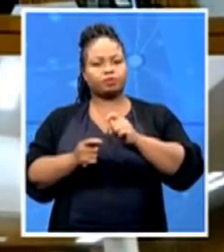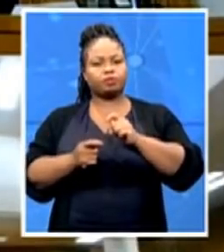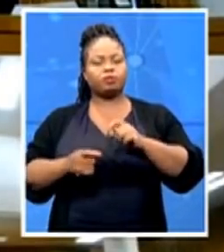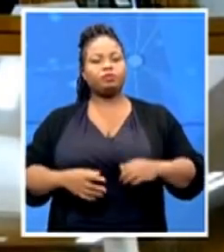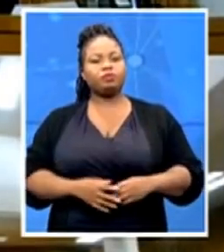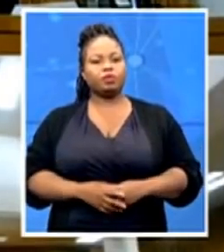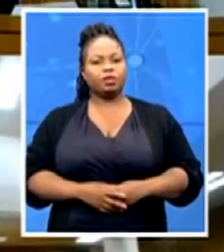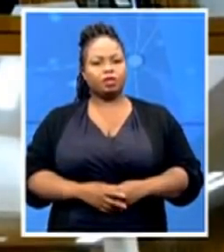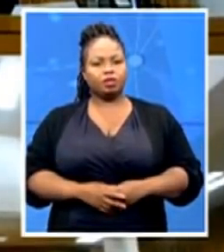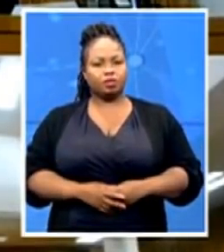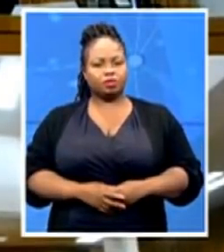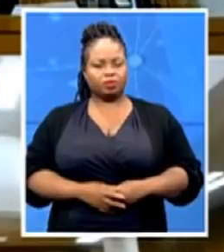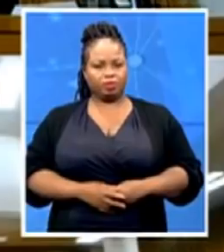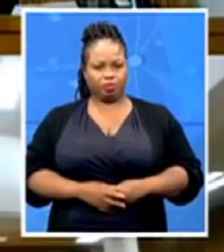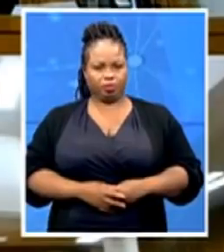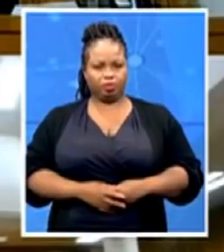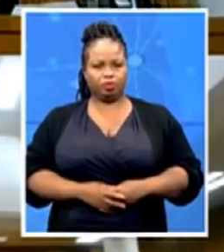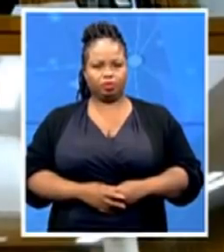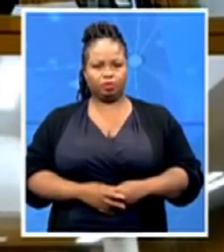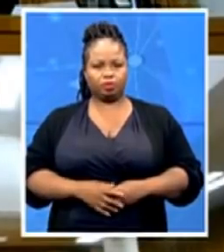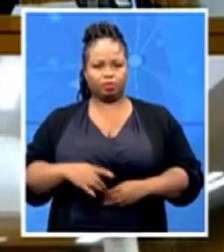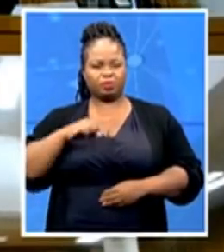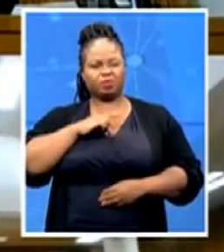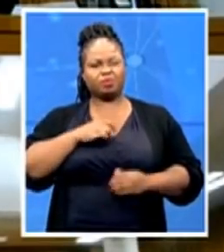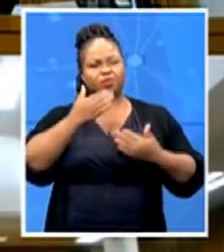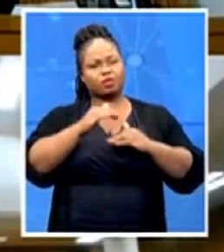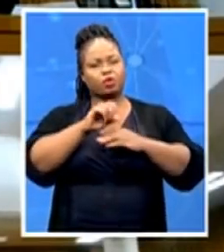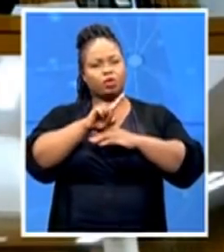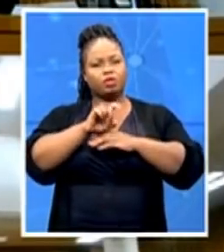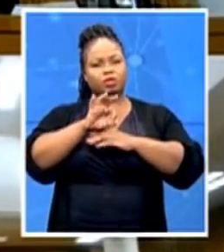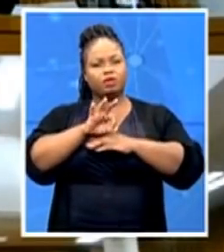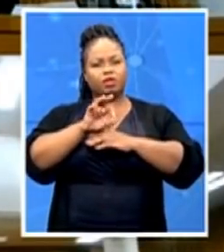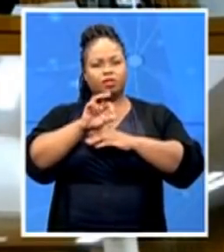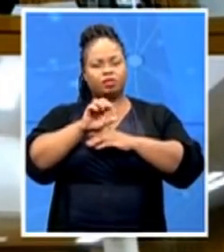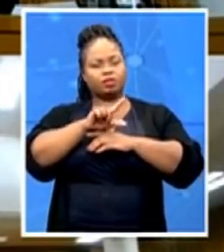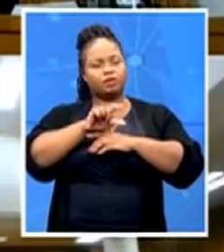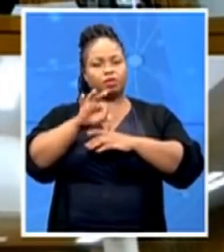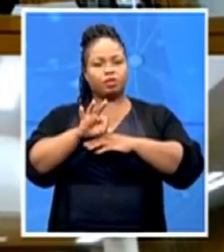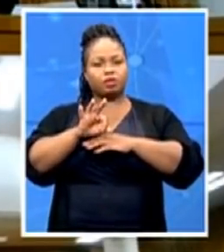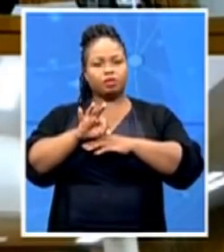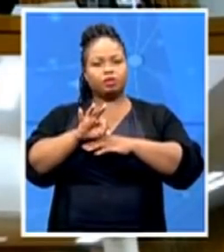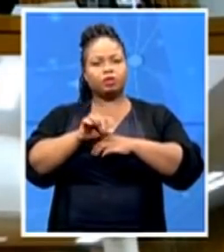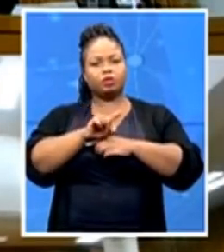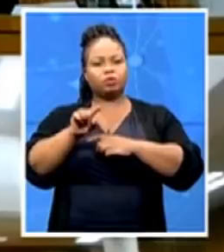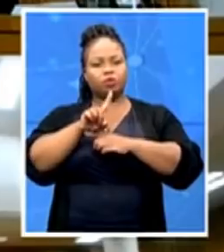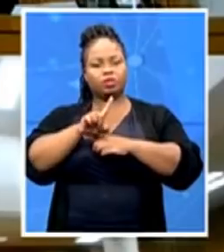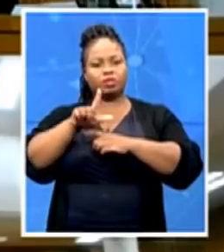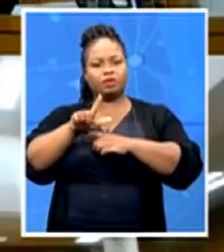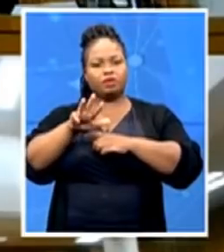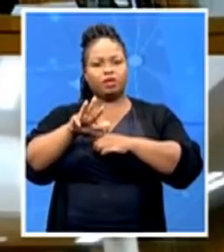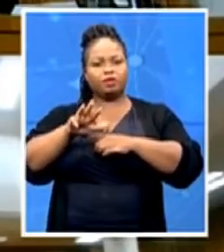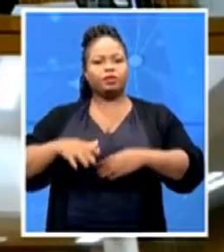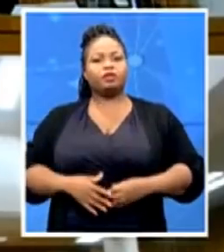heads at paras 173 to 175. The main difficulty with this contention is the